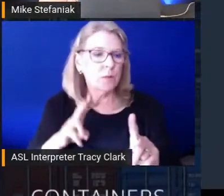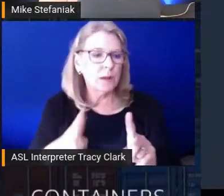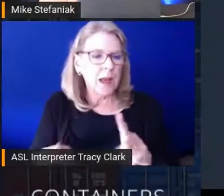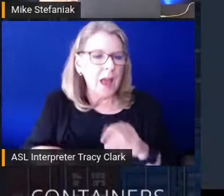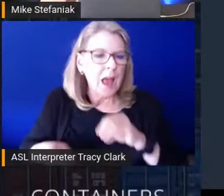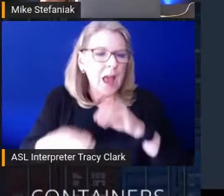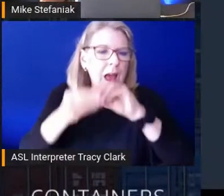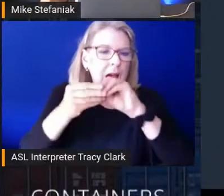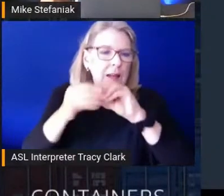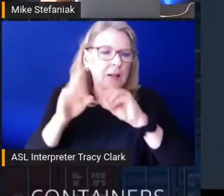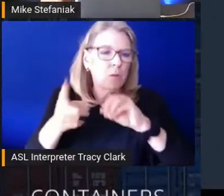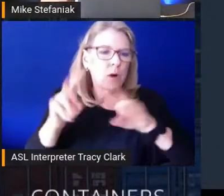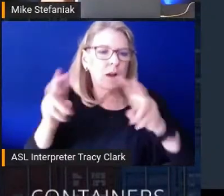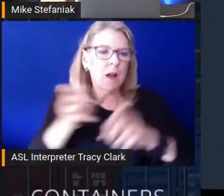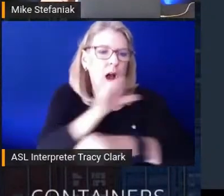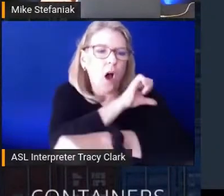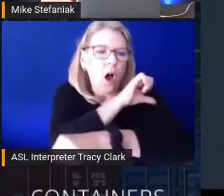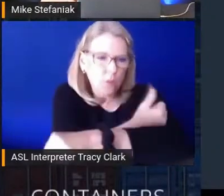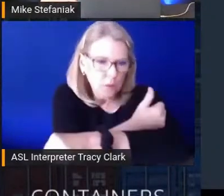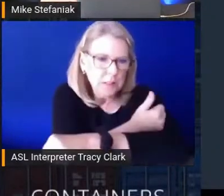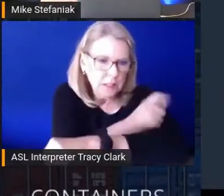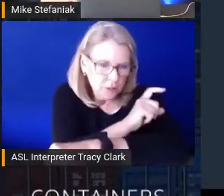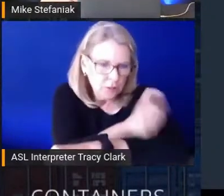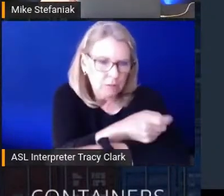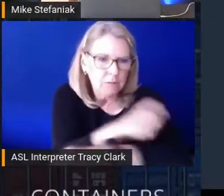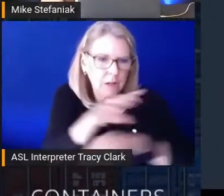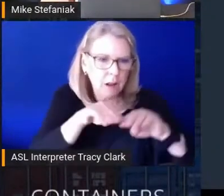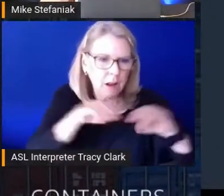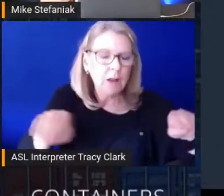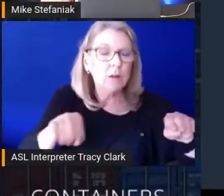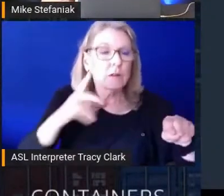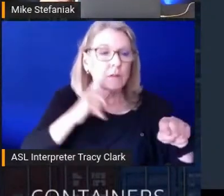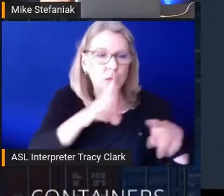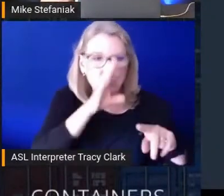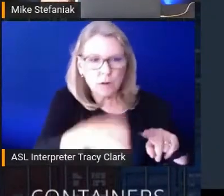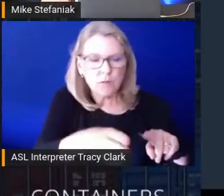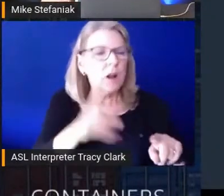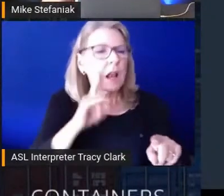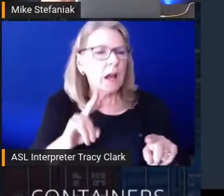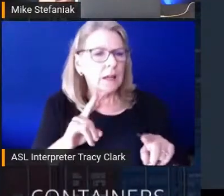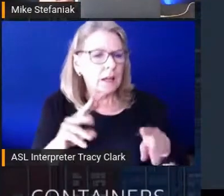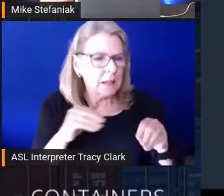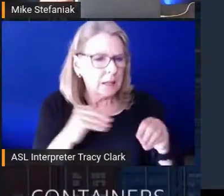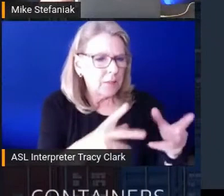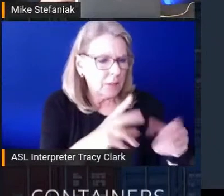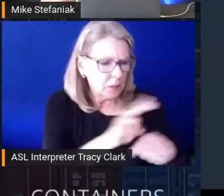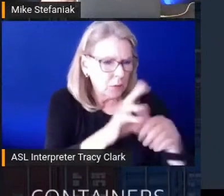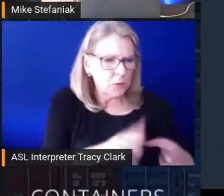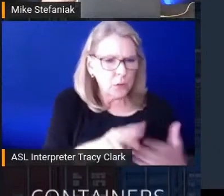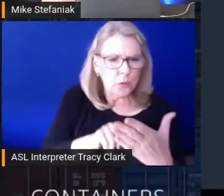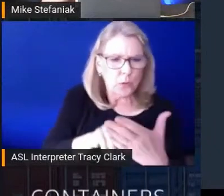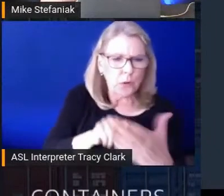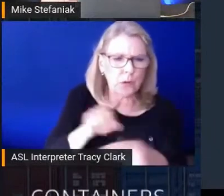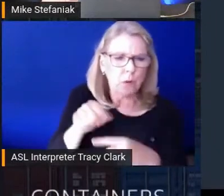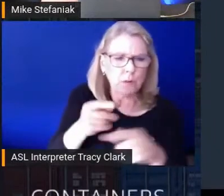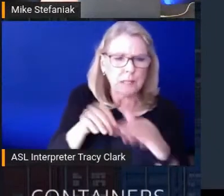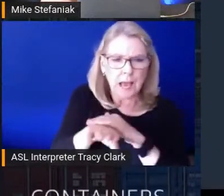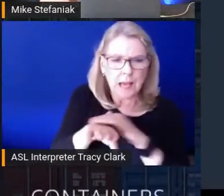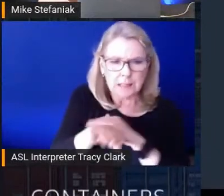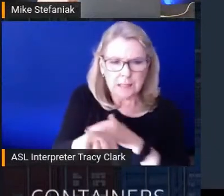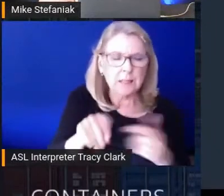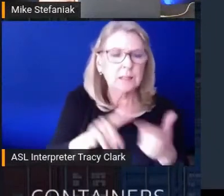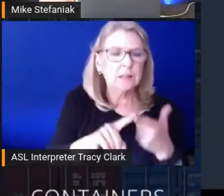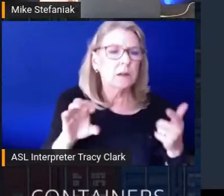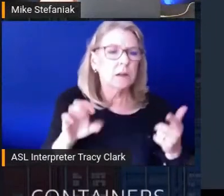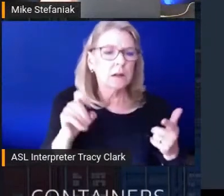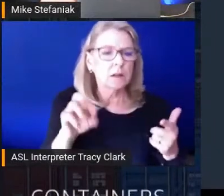for straightforward permissions use cases like giving a user read-only access to namespace A or cluster admin access